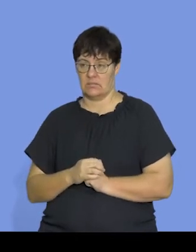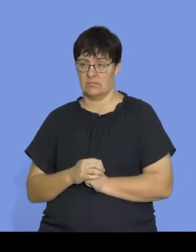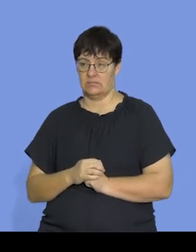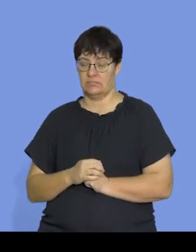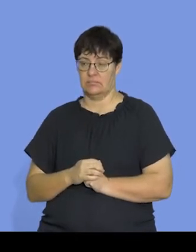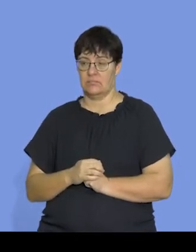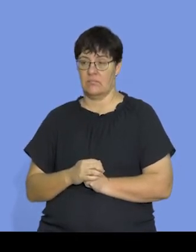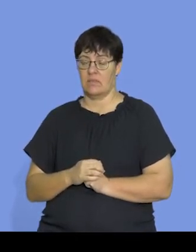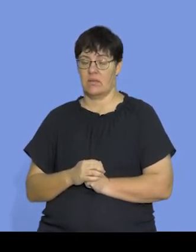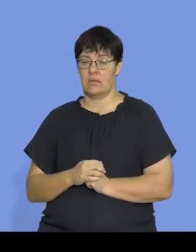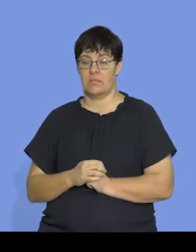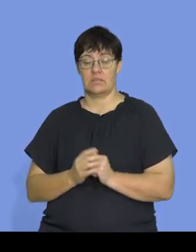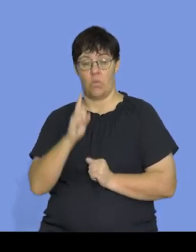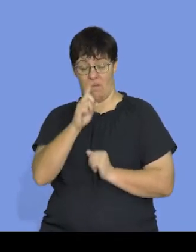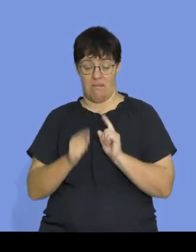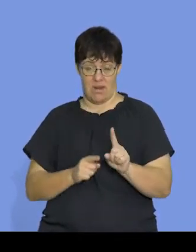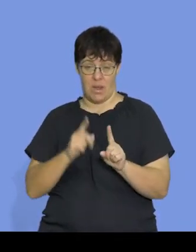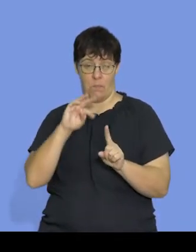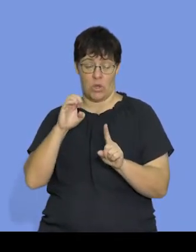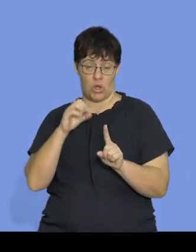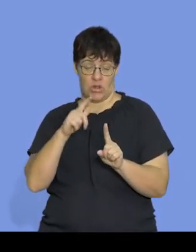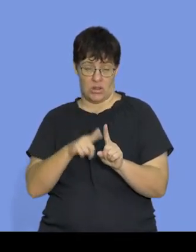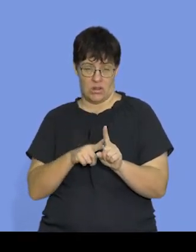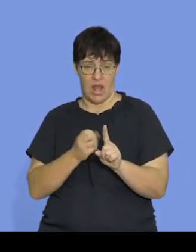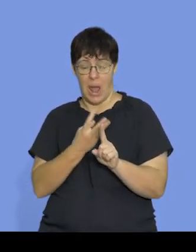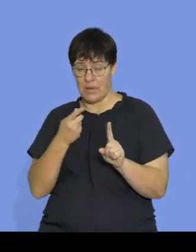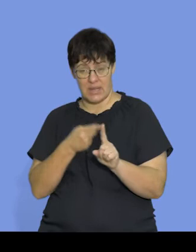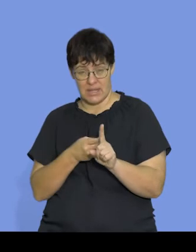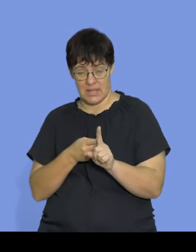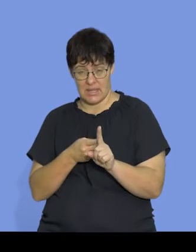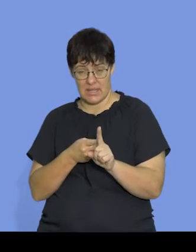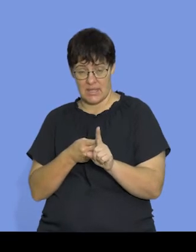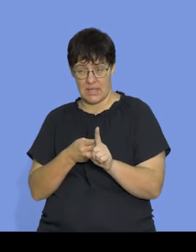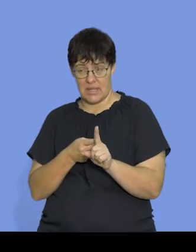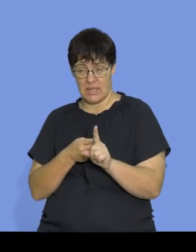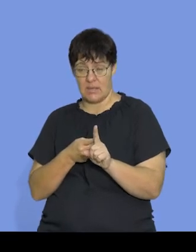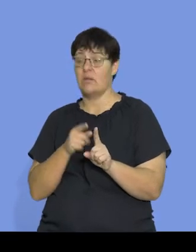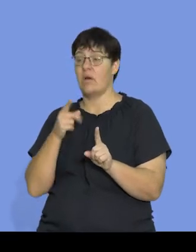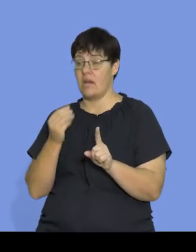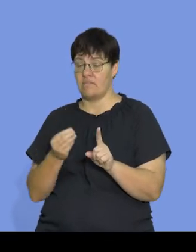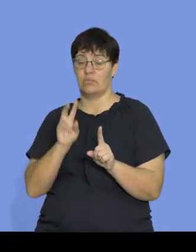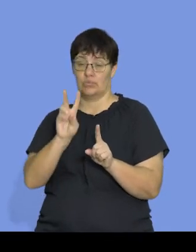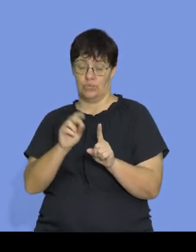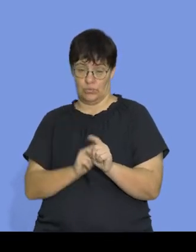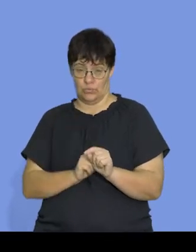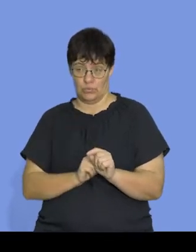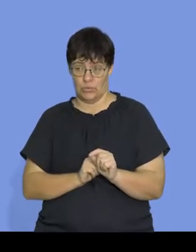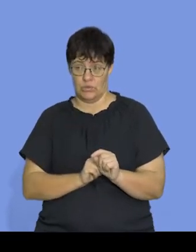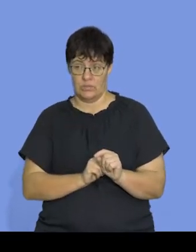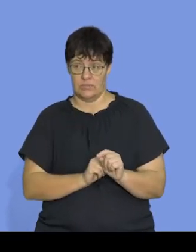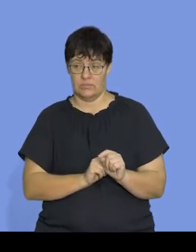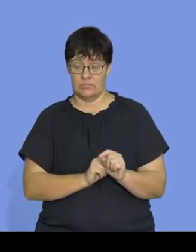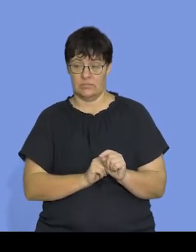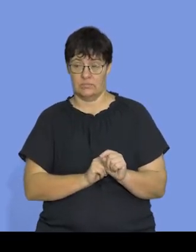okay? Now, how many of the oxygen to hydrogen bonds do we have? There's 2 of them. And then there's 2